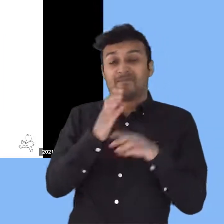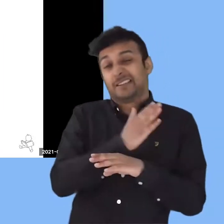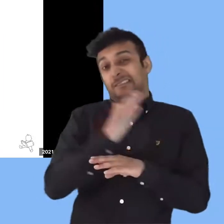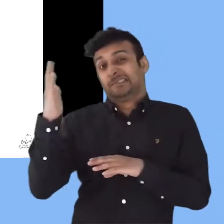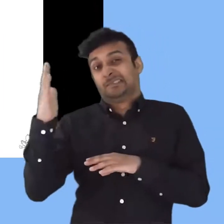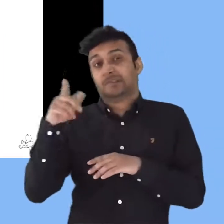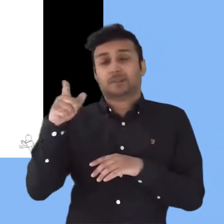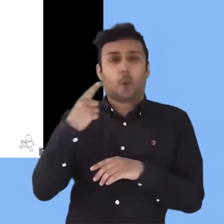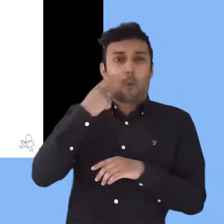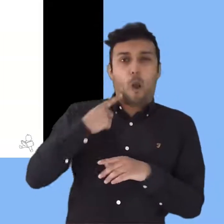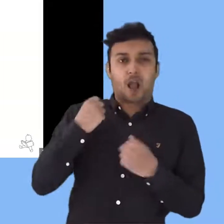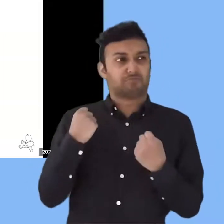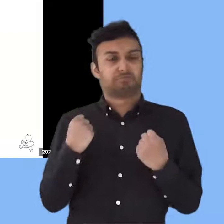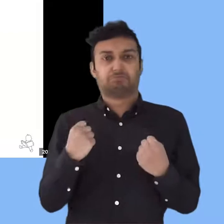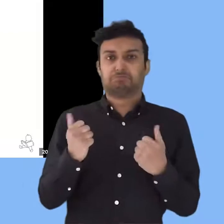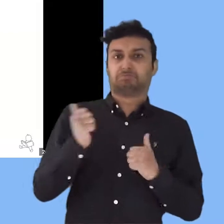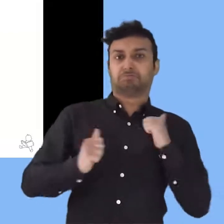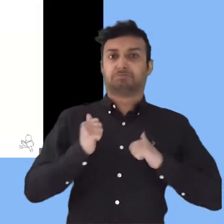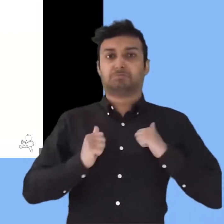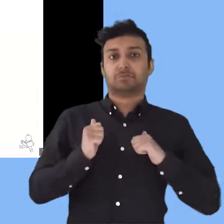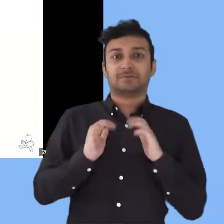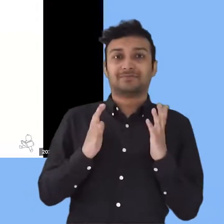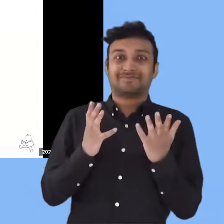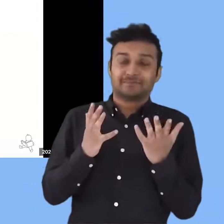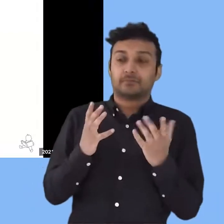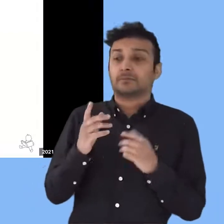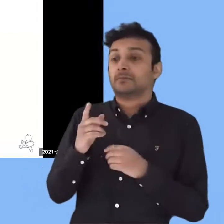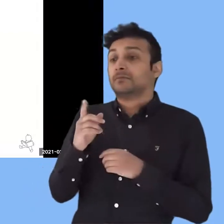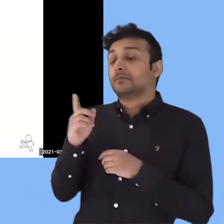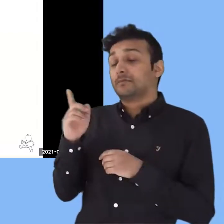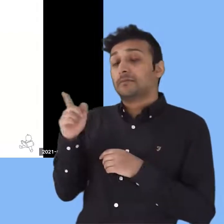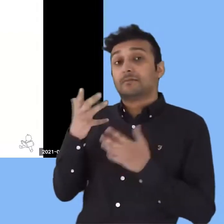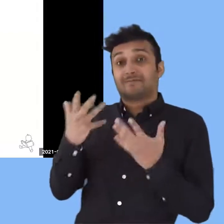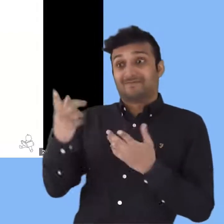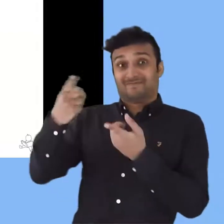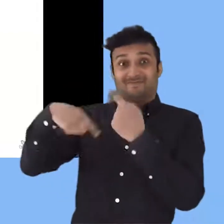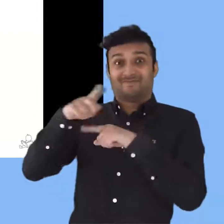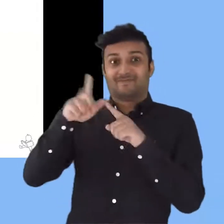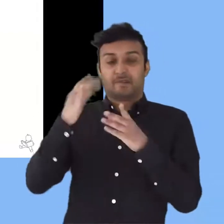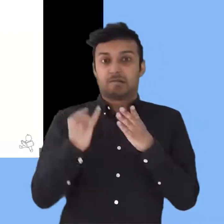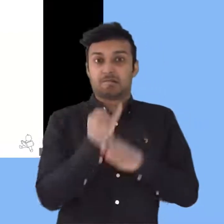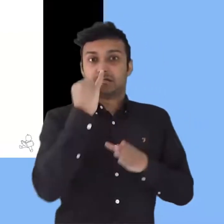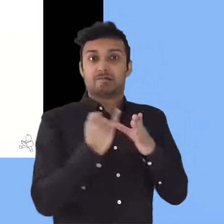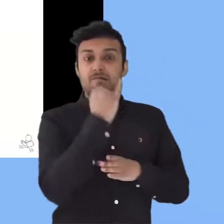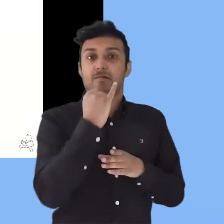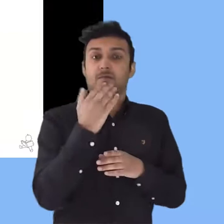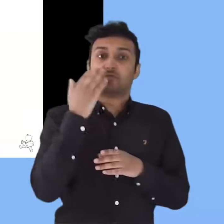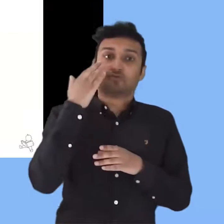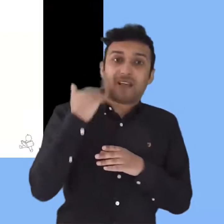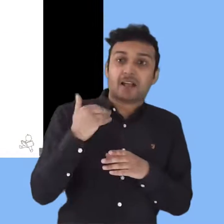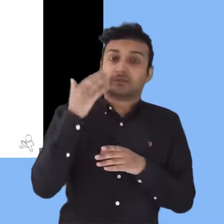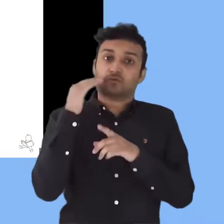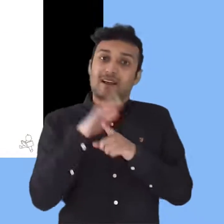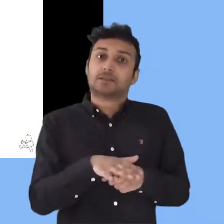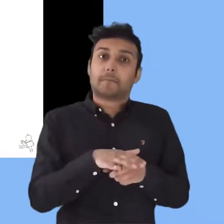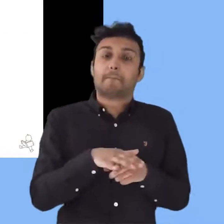kind of white nationalist approach, is a backlash against race and racism in recent years. And